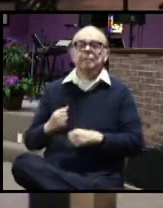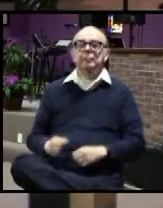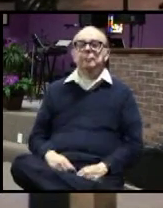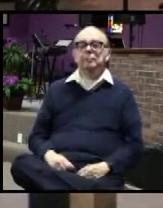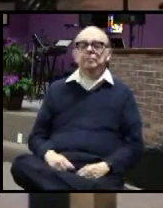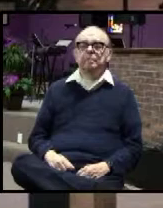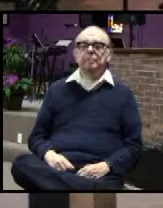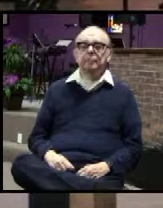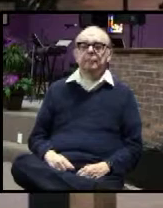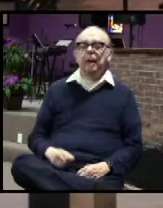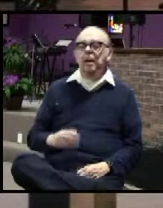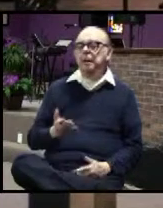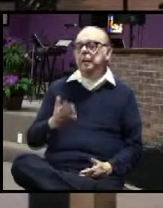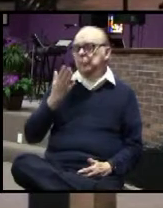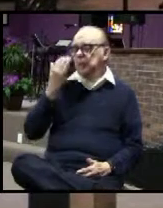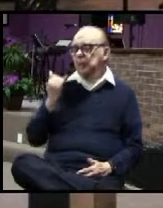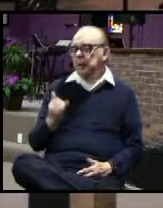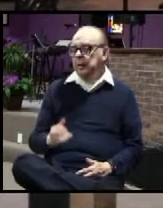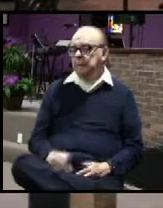Because here's why.